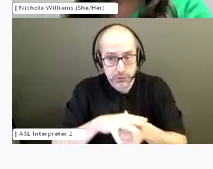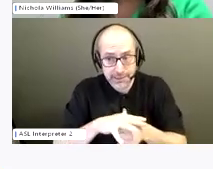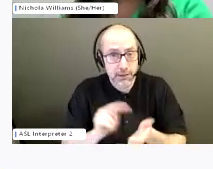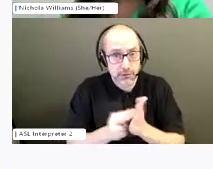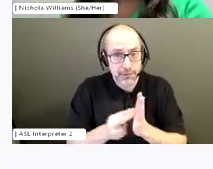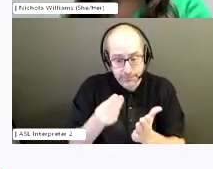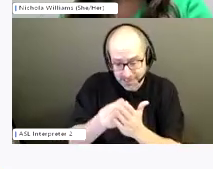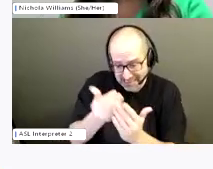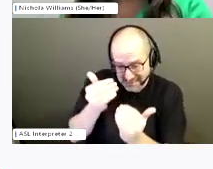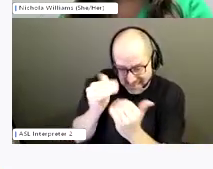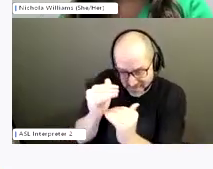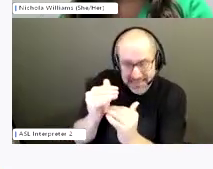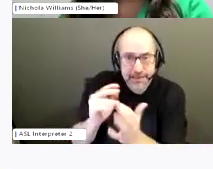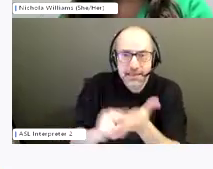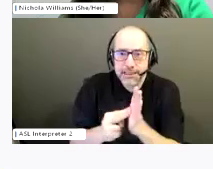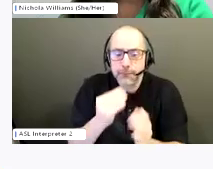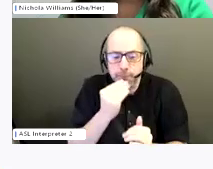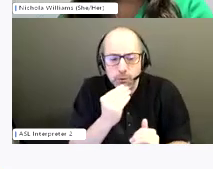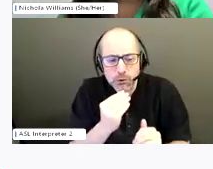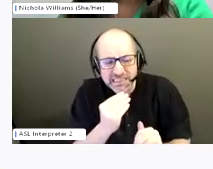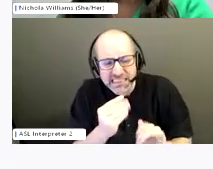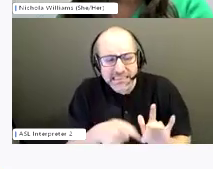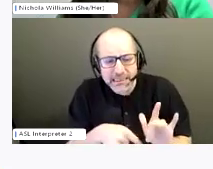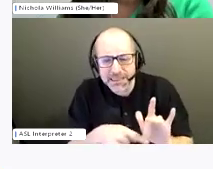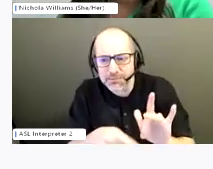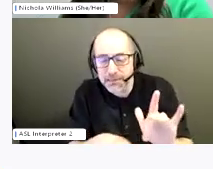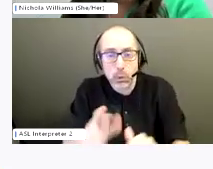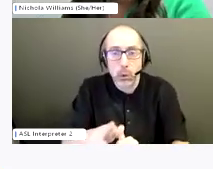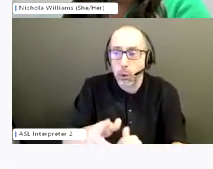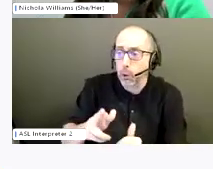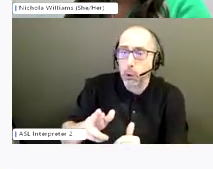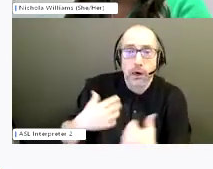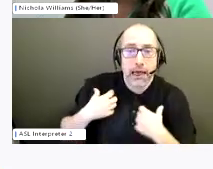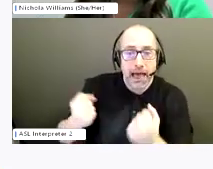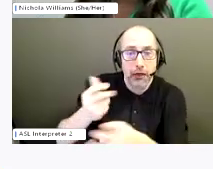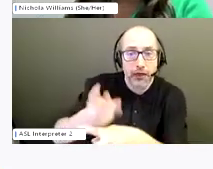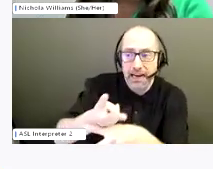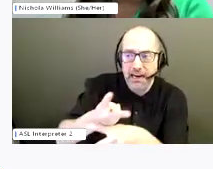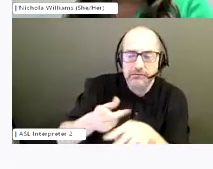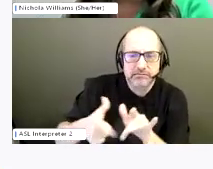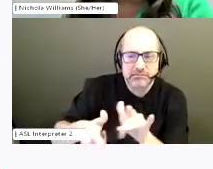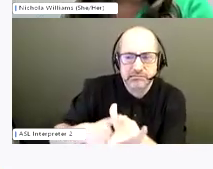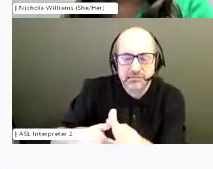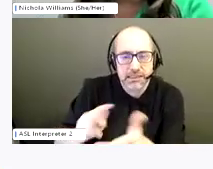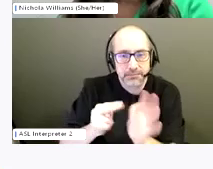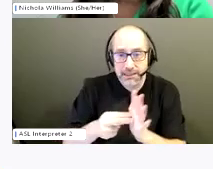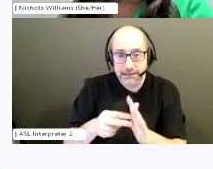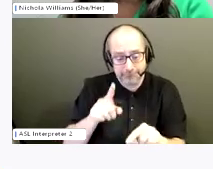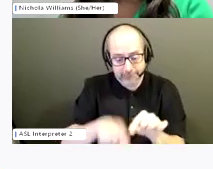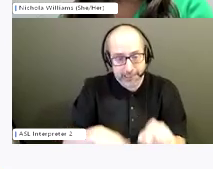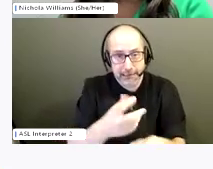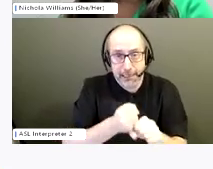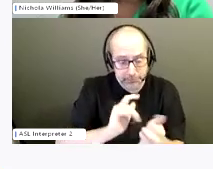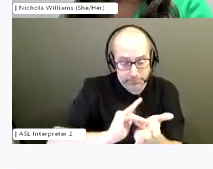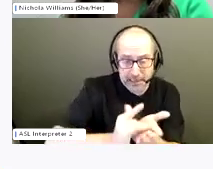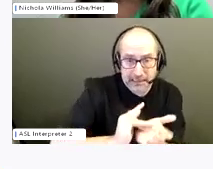skipping meals or essential medical care. This can include not being able to access required medication or procedures,